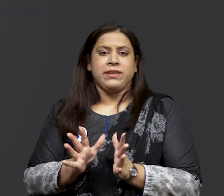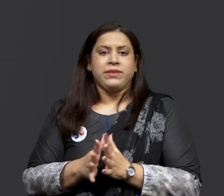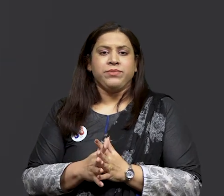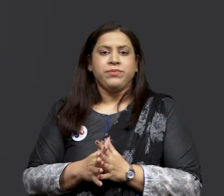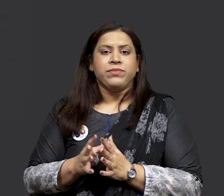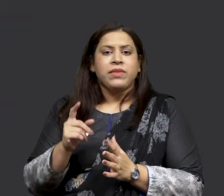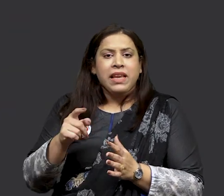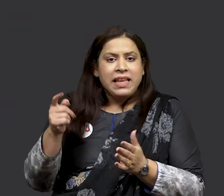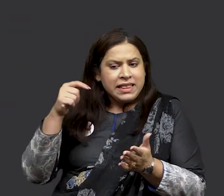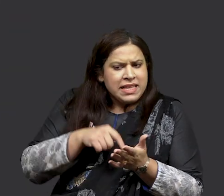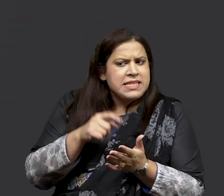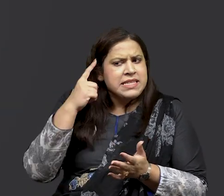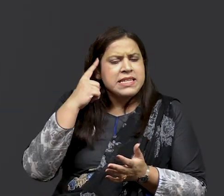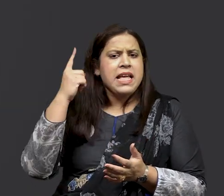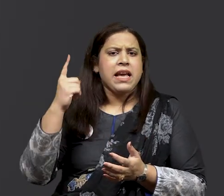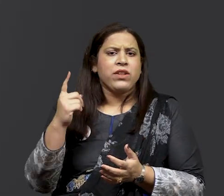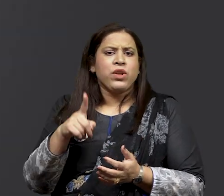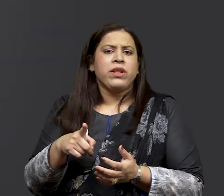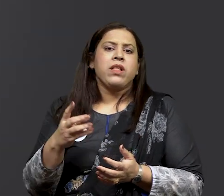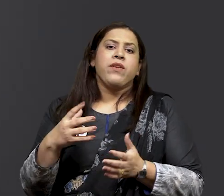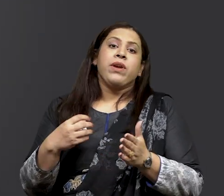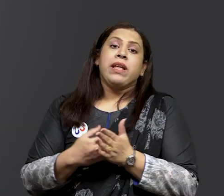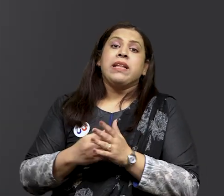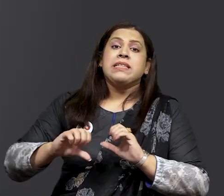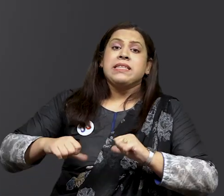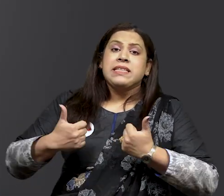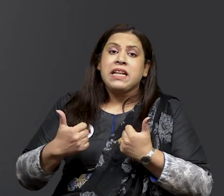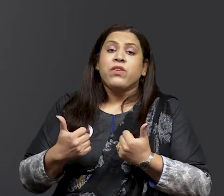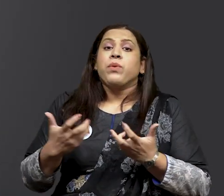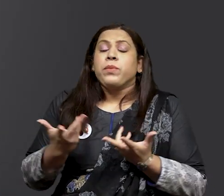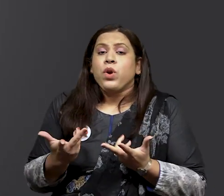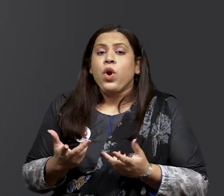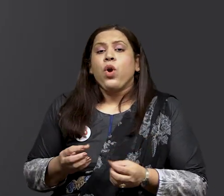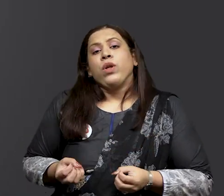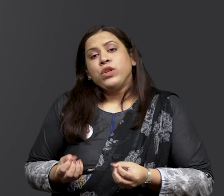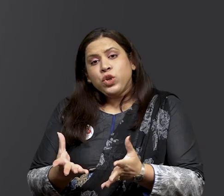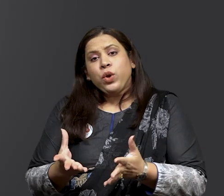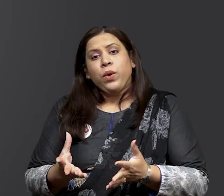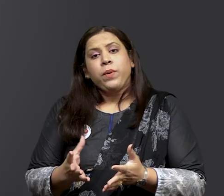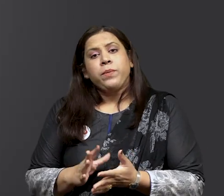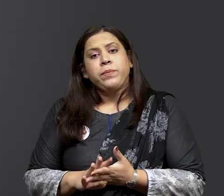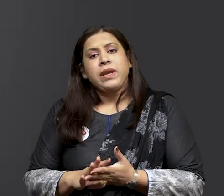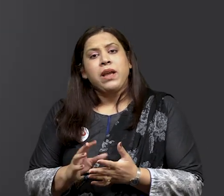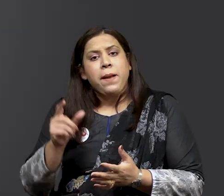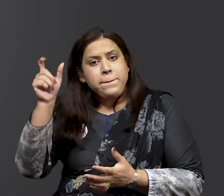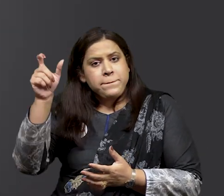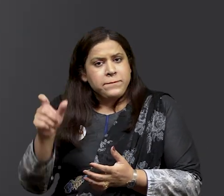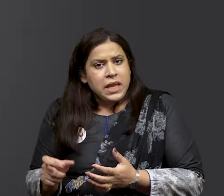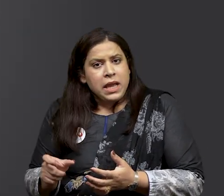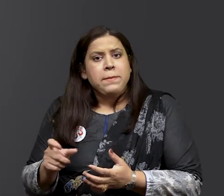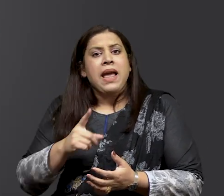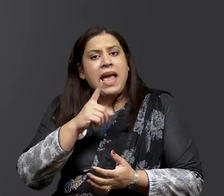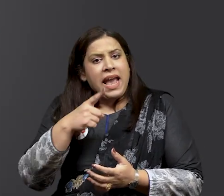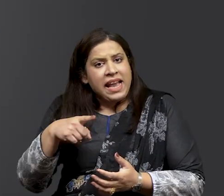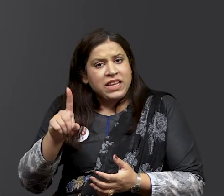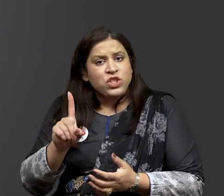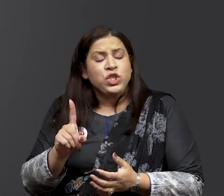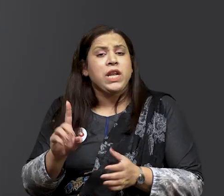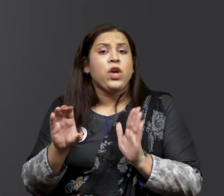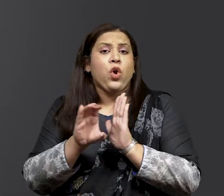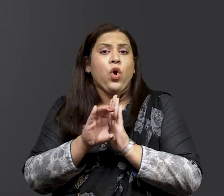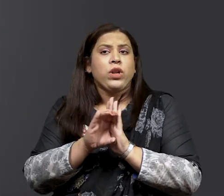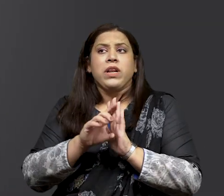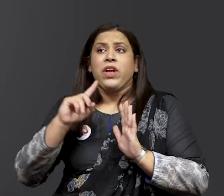or rhetoric. And in that sense, I think we've been very successful, because initially we didn't believe that people would actually be